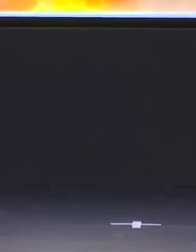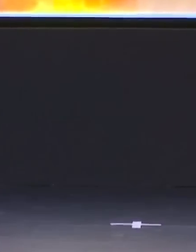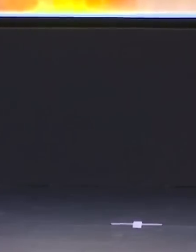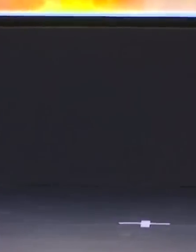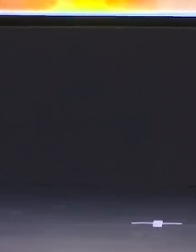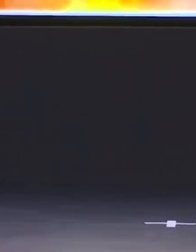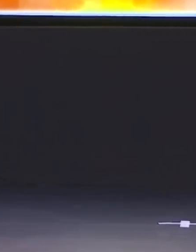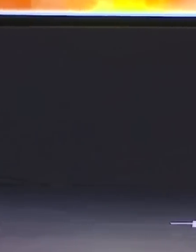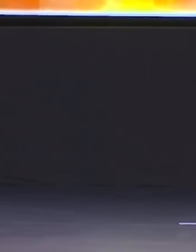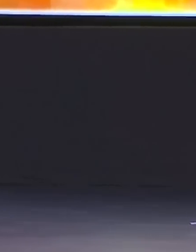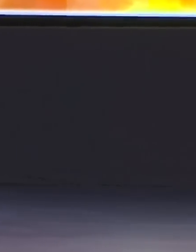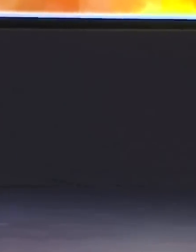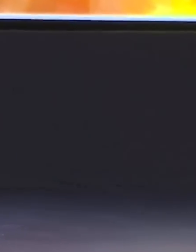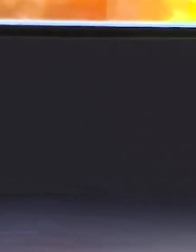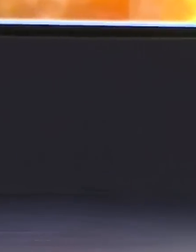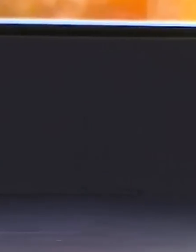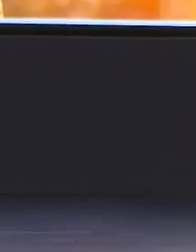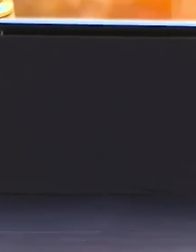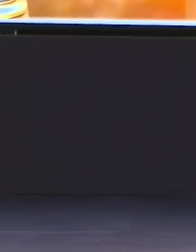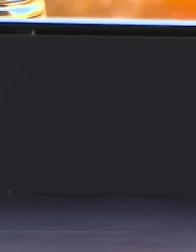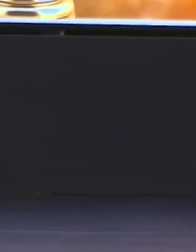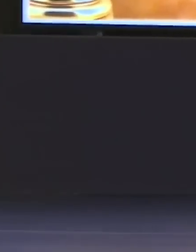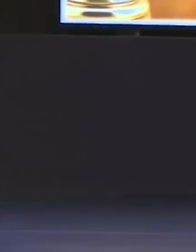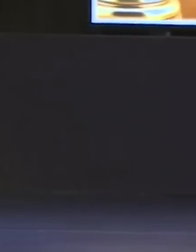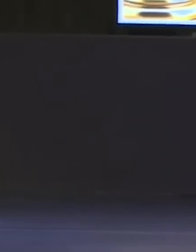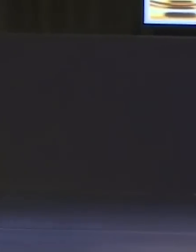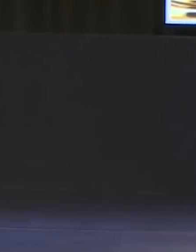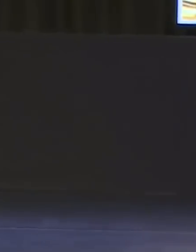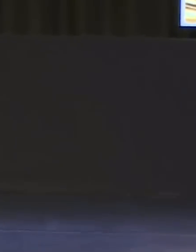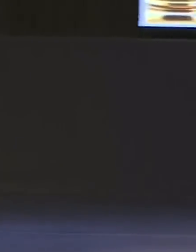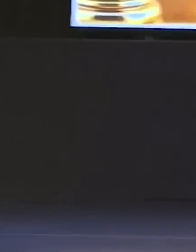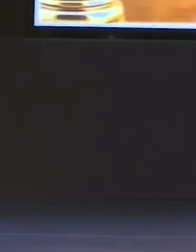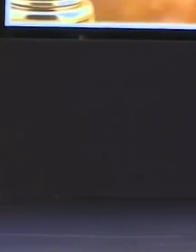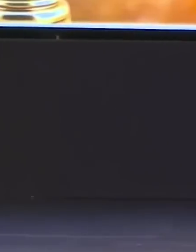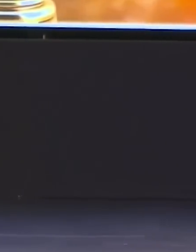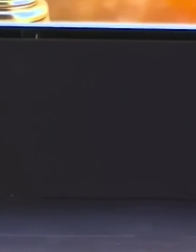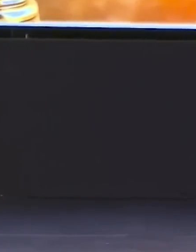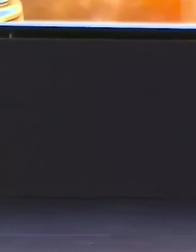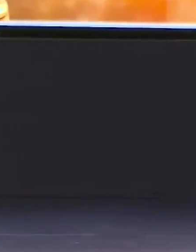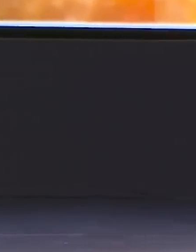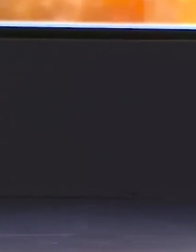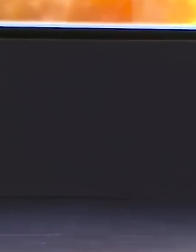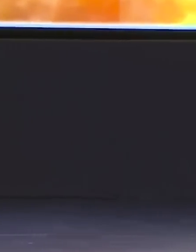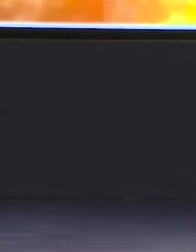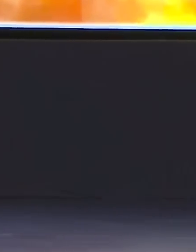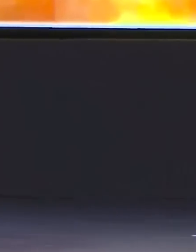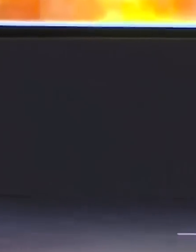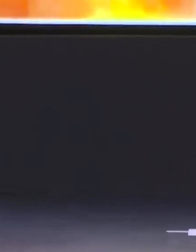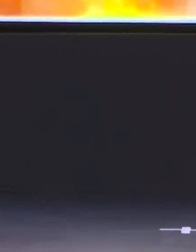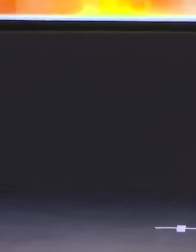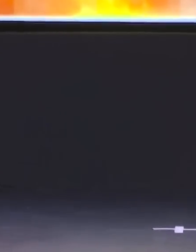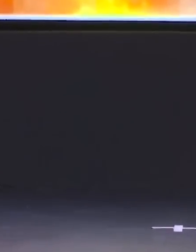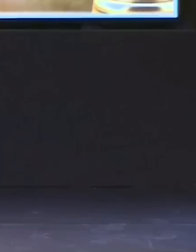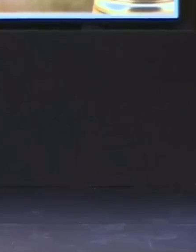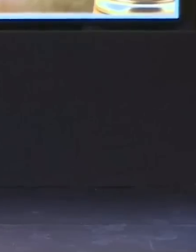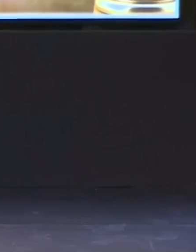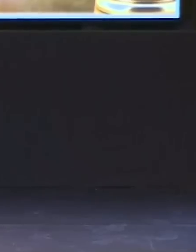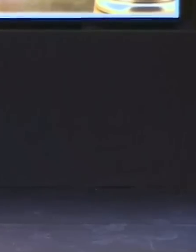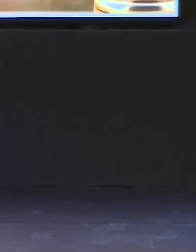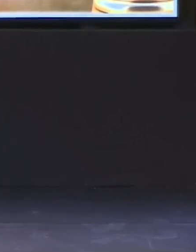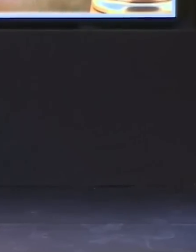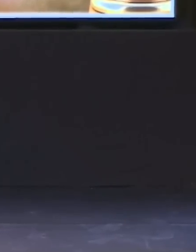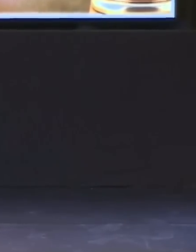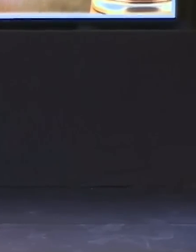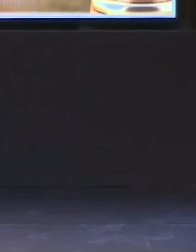by some strength skills. These are the little ones who in a few years' time will be in the big leagues of fitness. Not